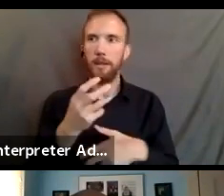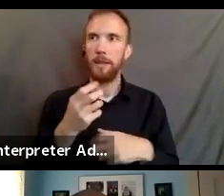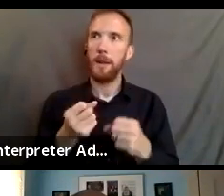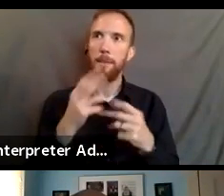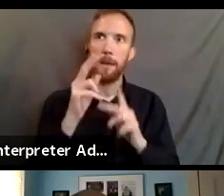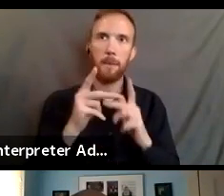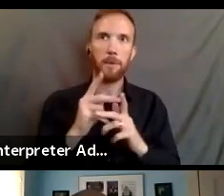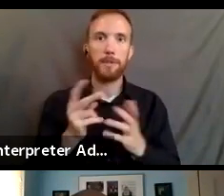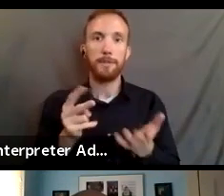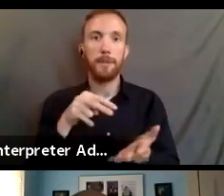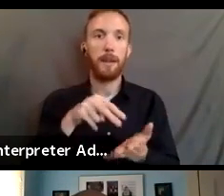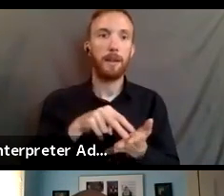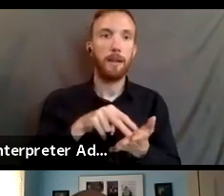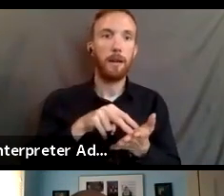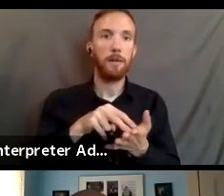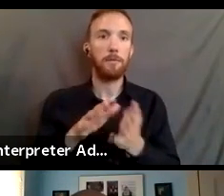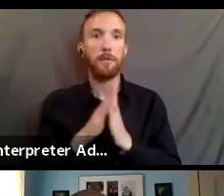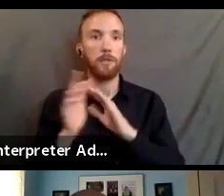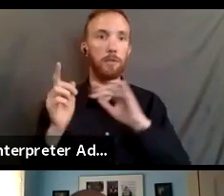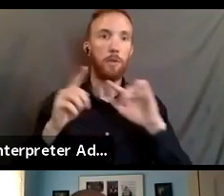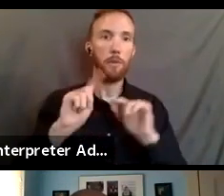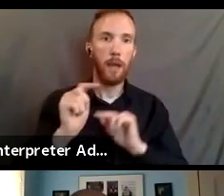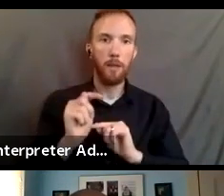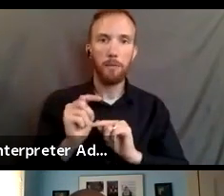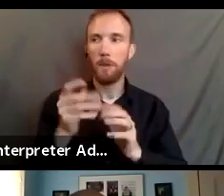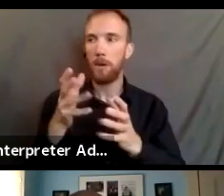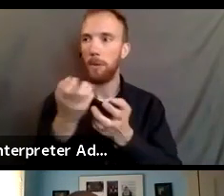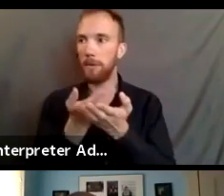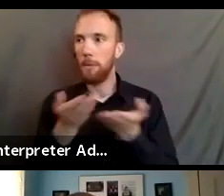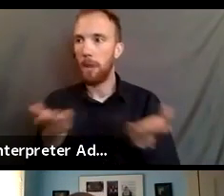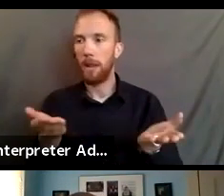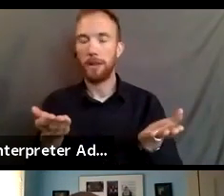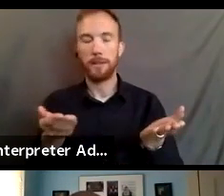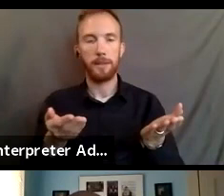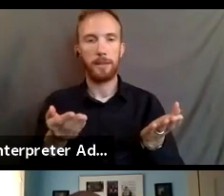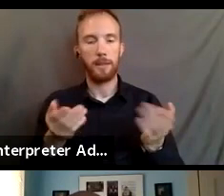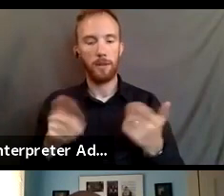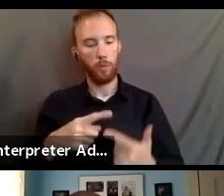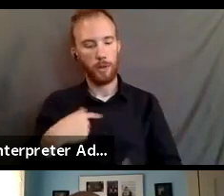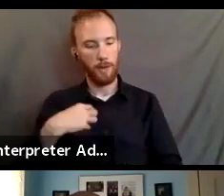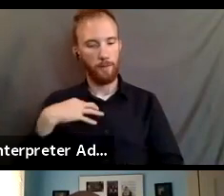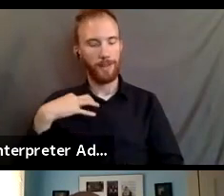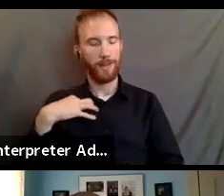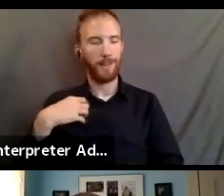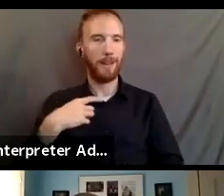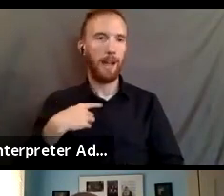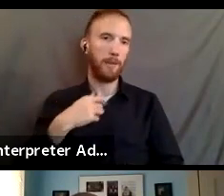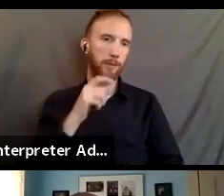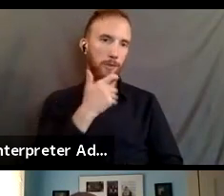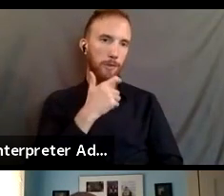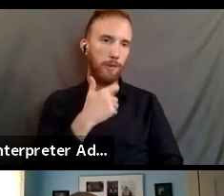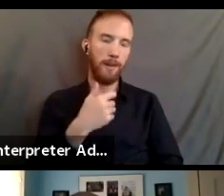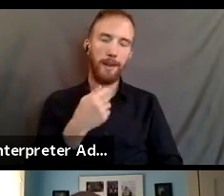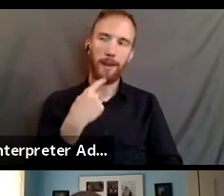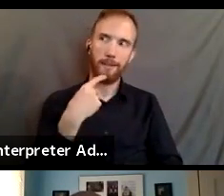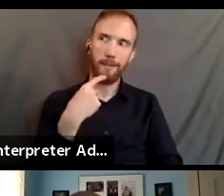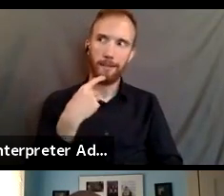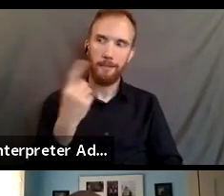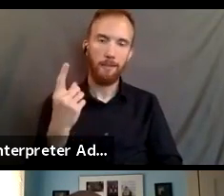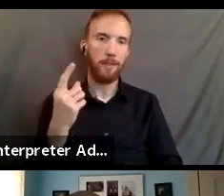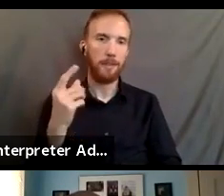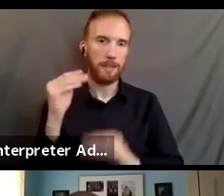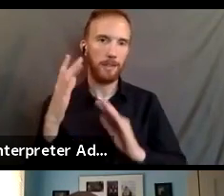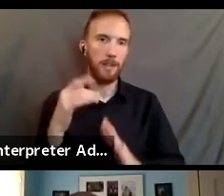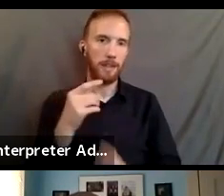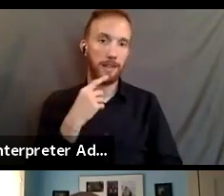bathroom or to get some supplies when volunteering i jokingly said to the teacher i bet you pray for a few kids